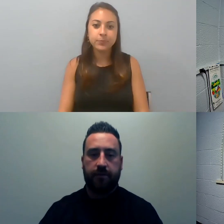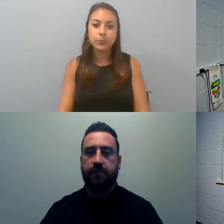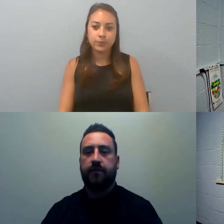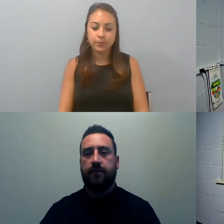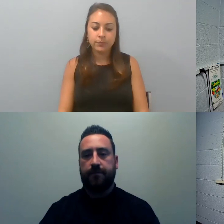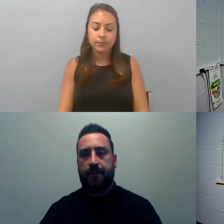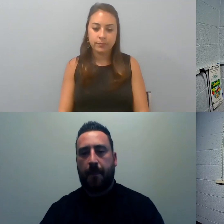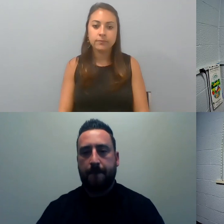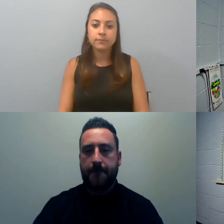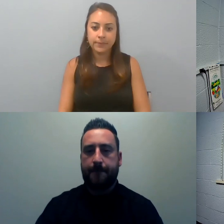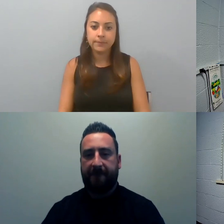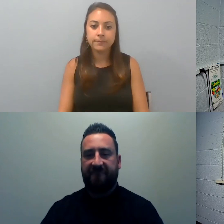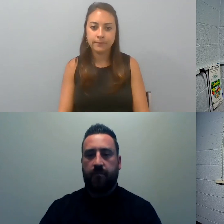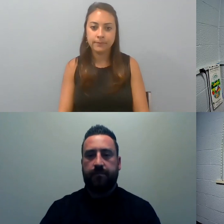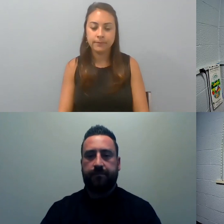choice.